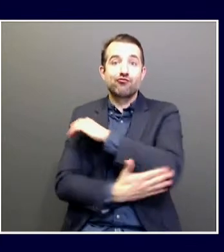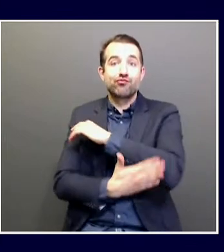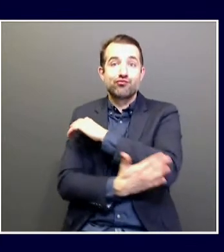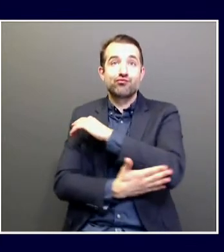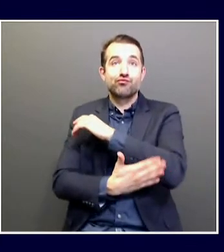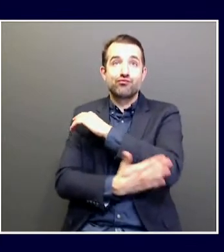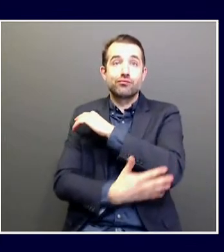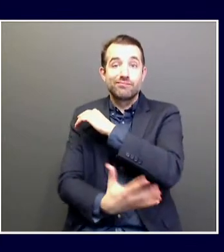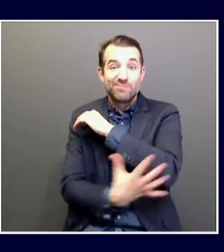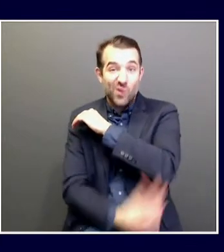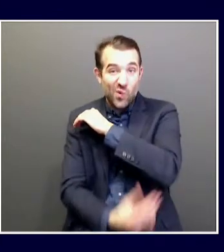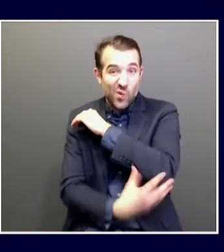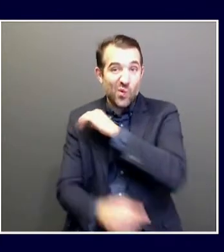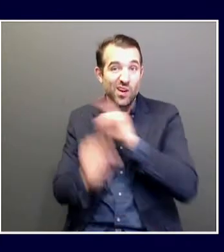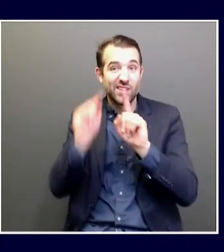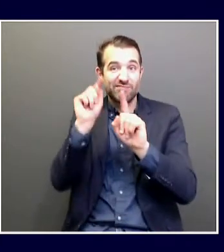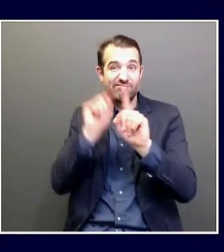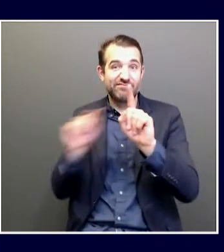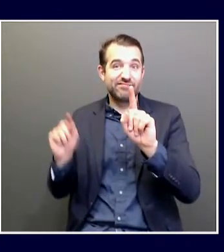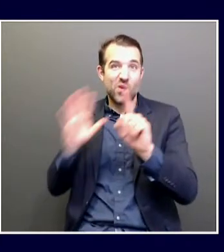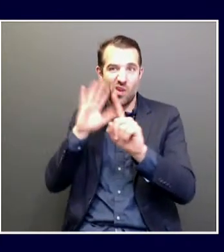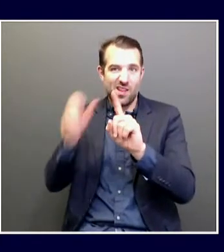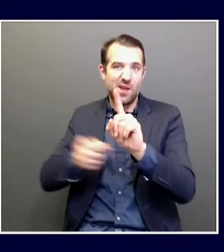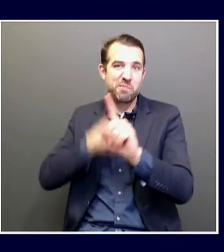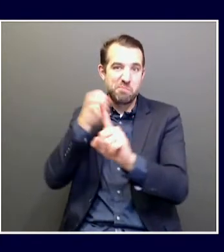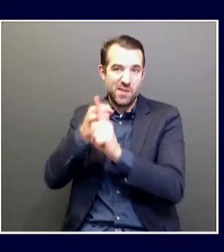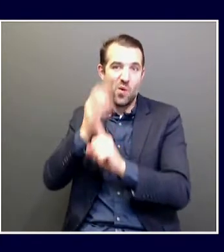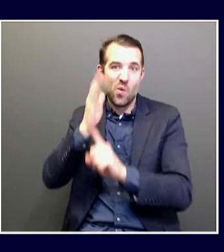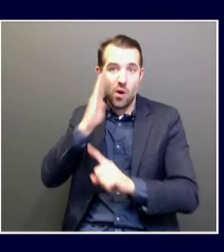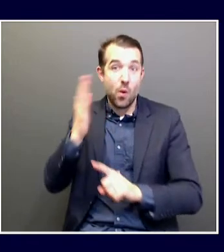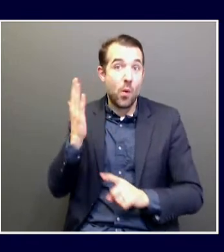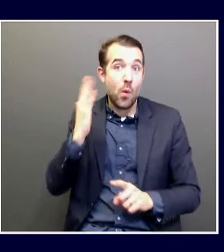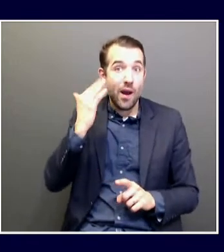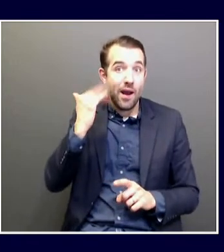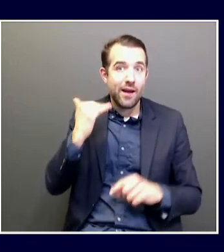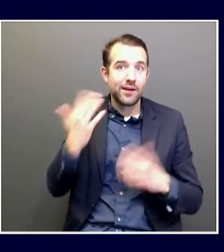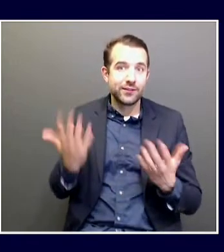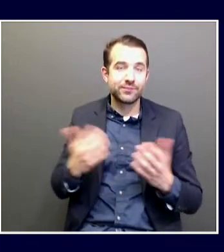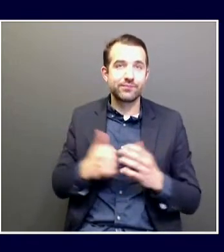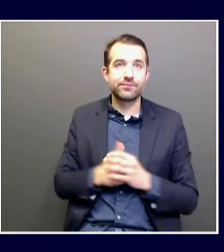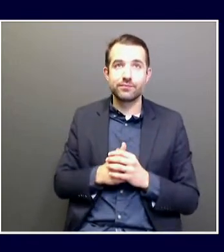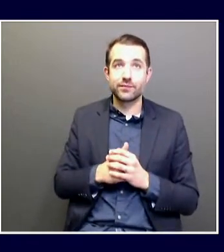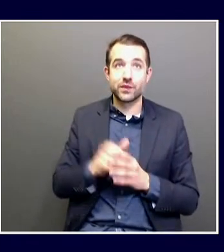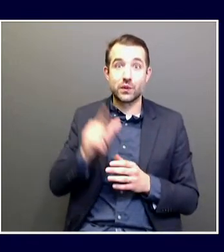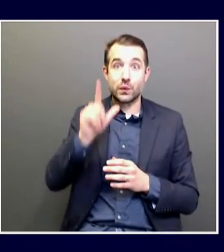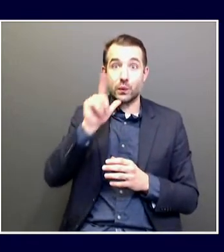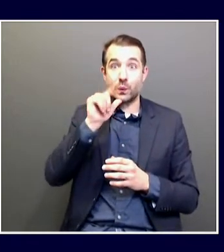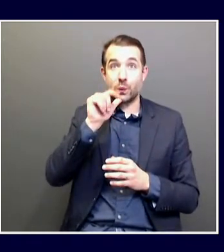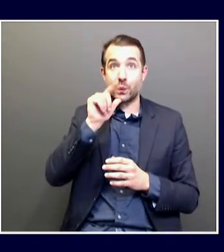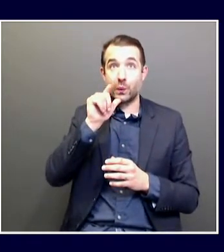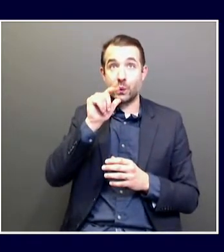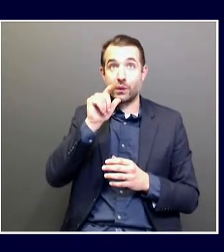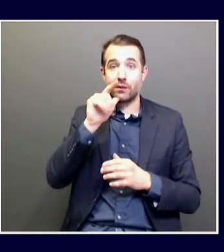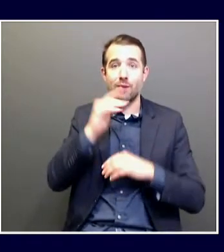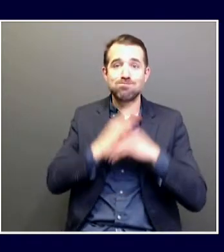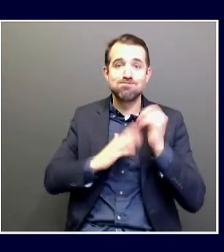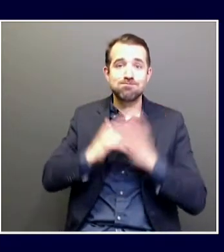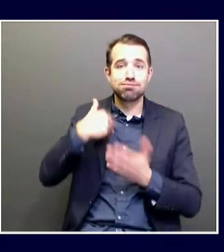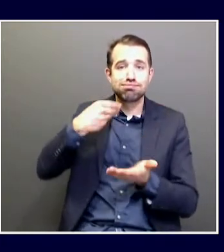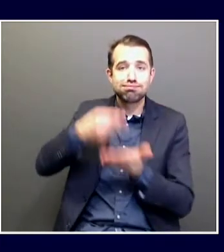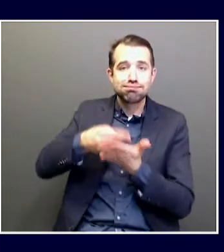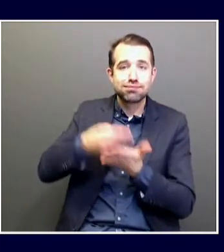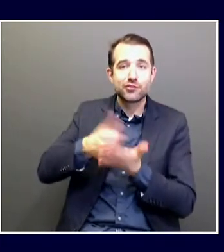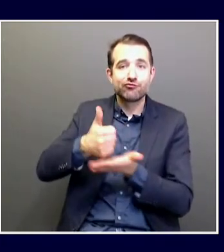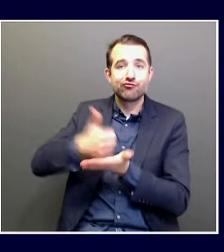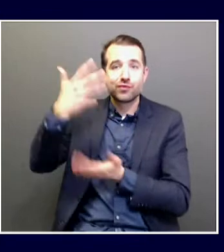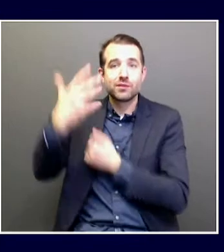to be, how we square that with the advice that folks should be getting boosters. And beyond that, if you have